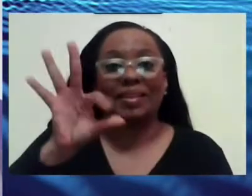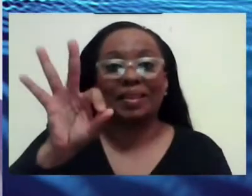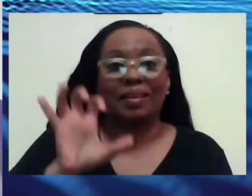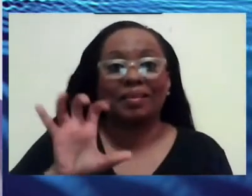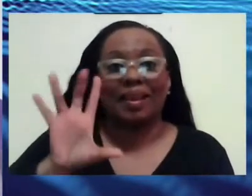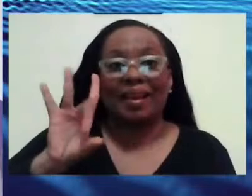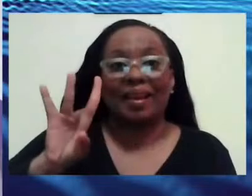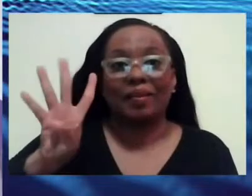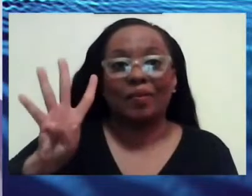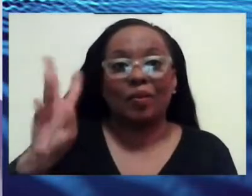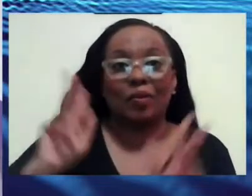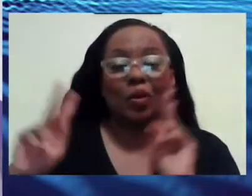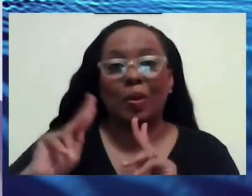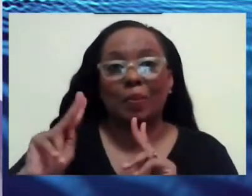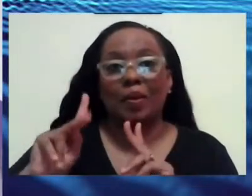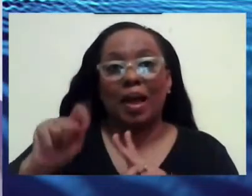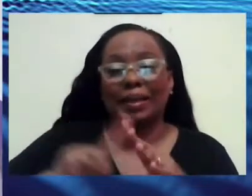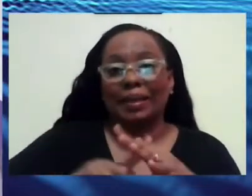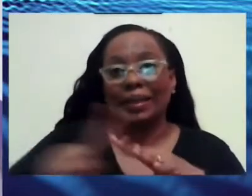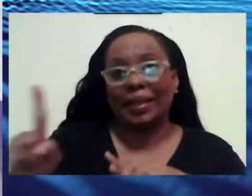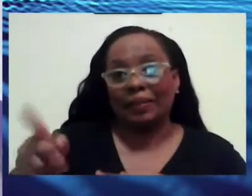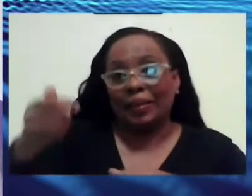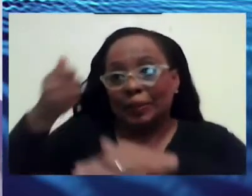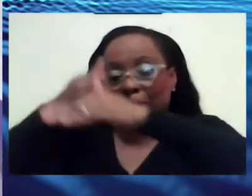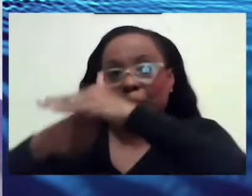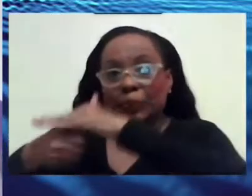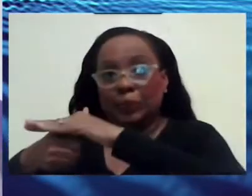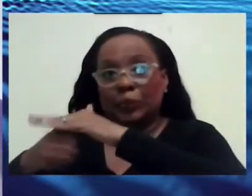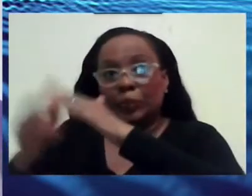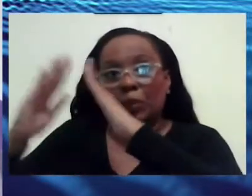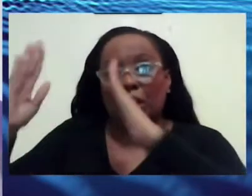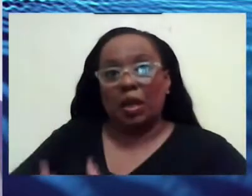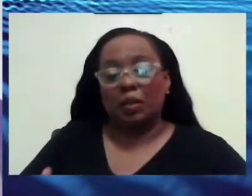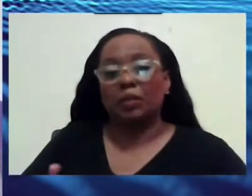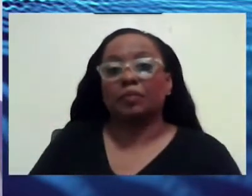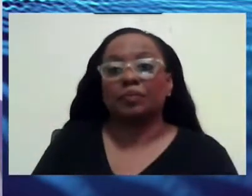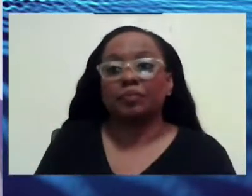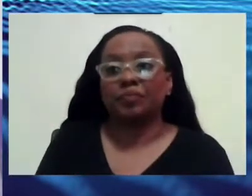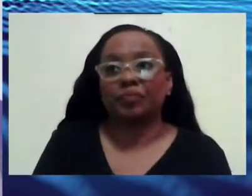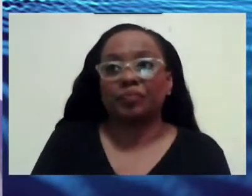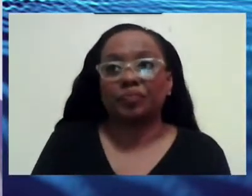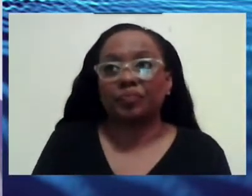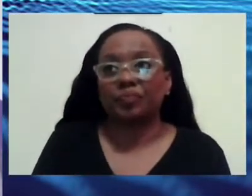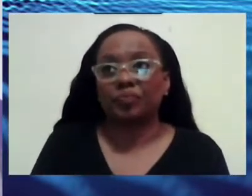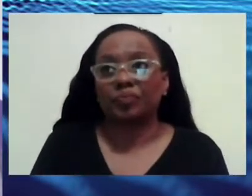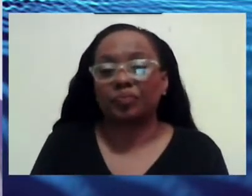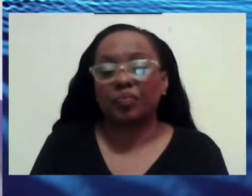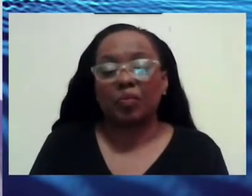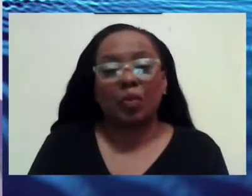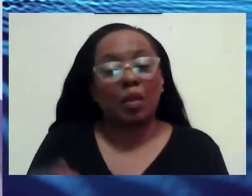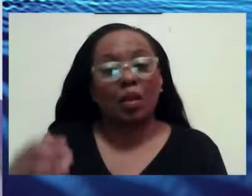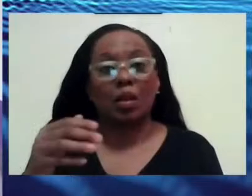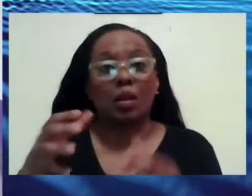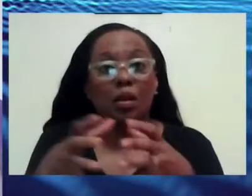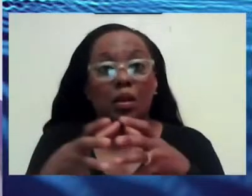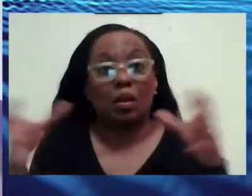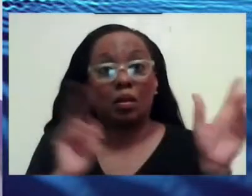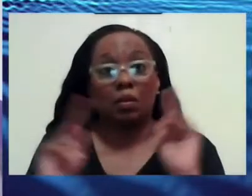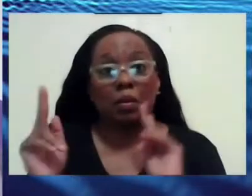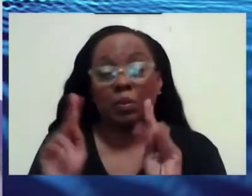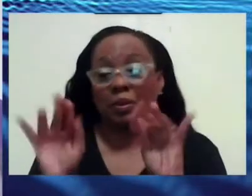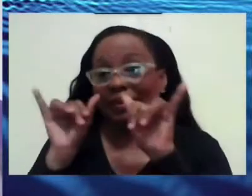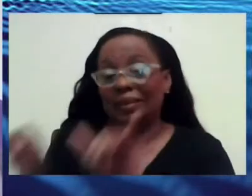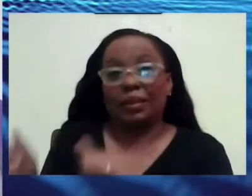3,984 shelterees. In addition, as you can well imagine, there are a number of persons who have opted to shelter with friends